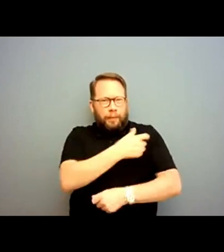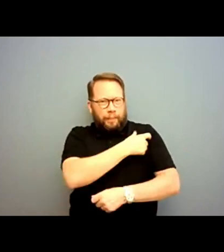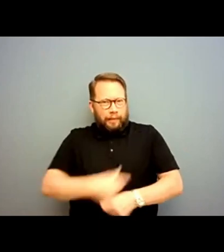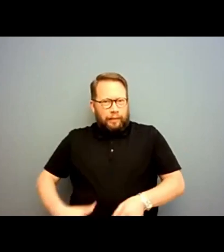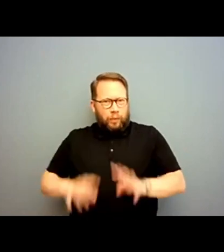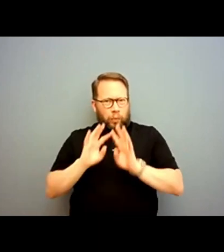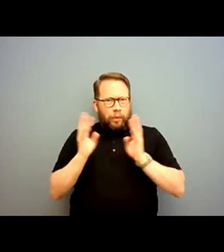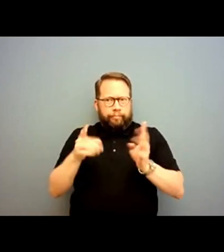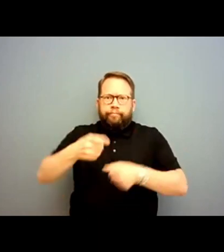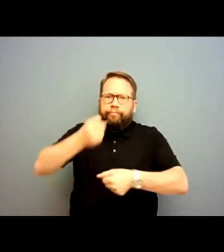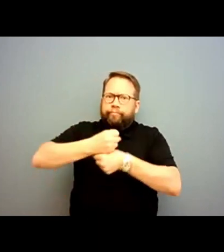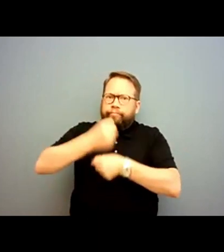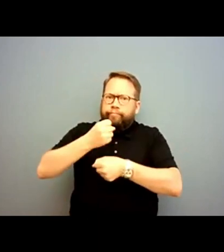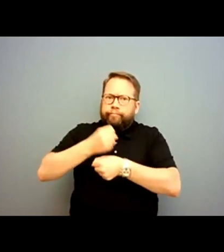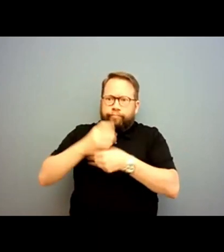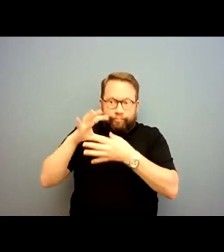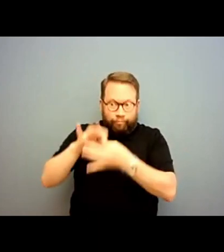in the Arctic area.